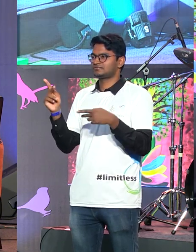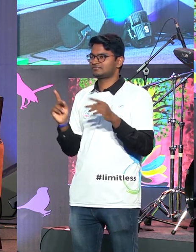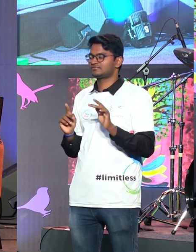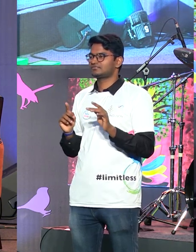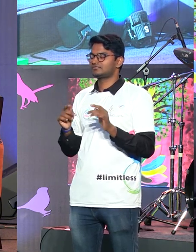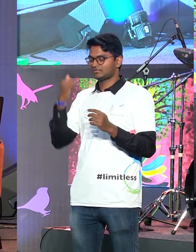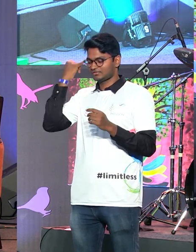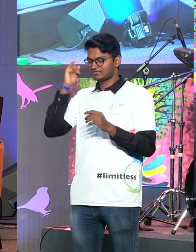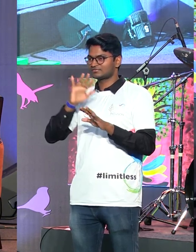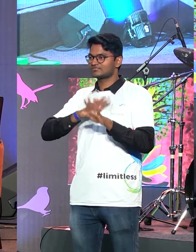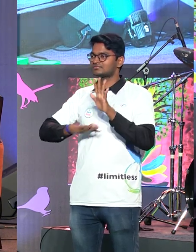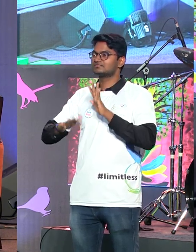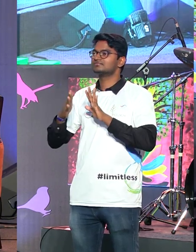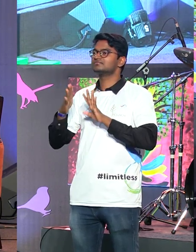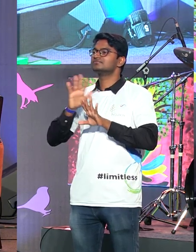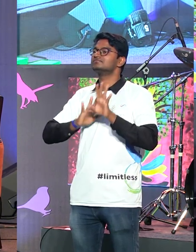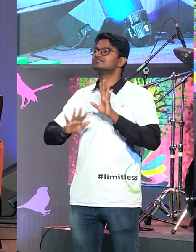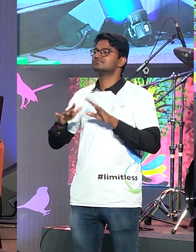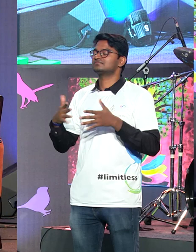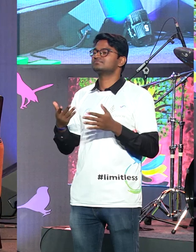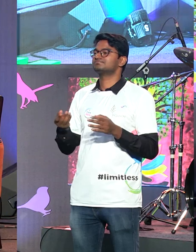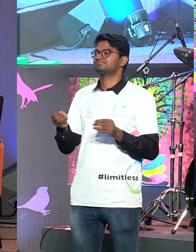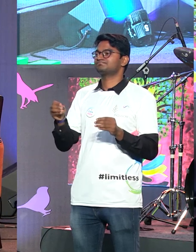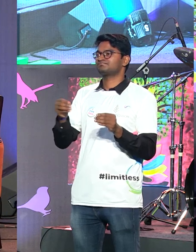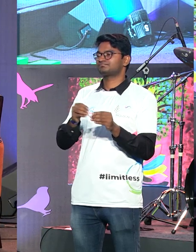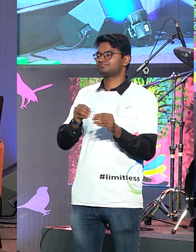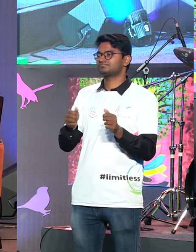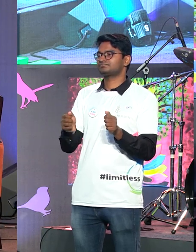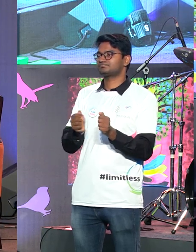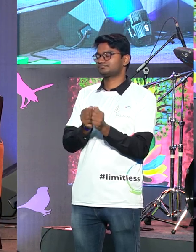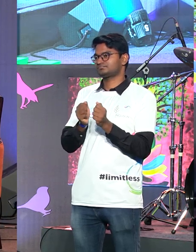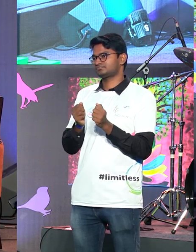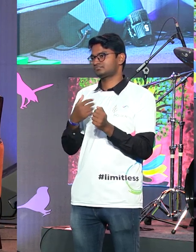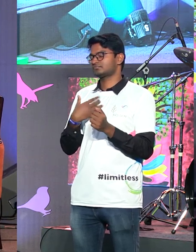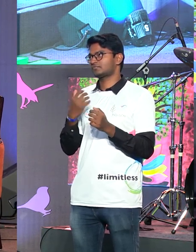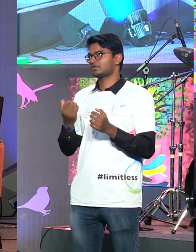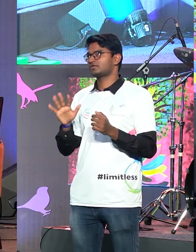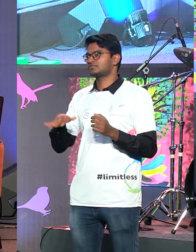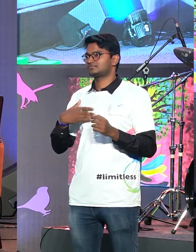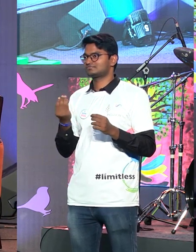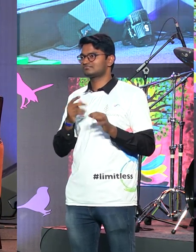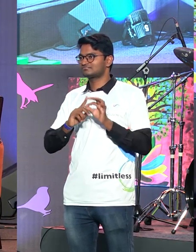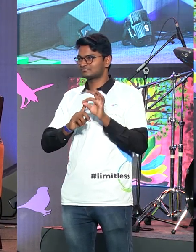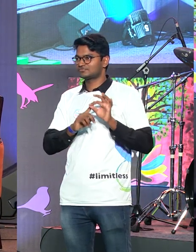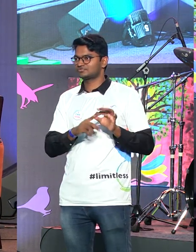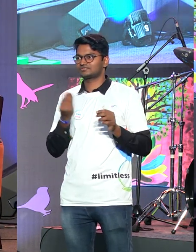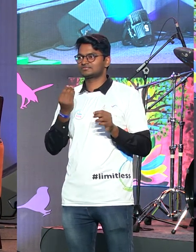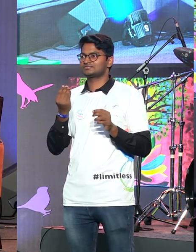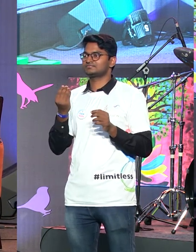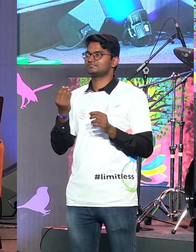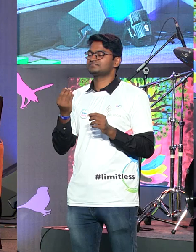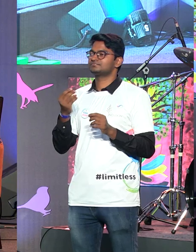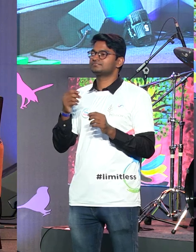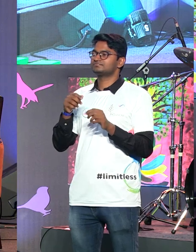and inclusion to the mainstream. I have got questions from the live audience as well. If there is any question from the